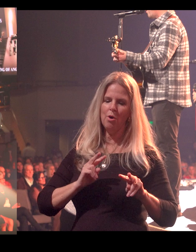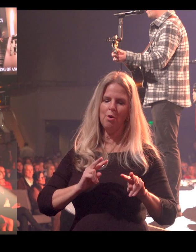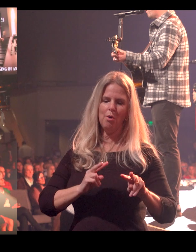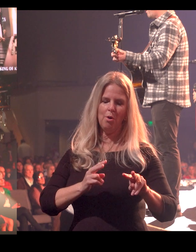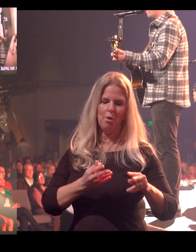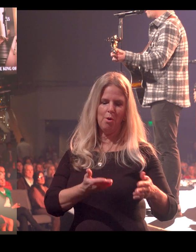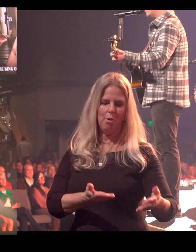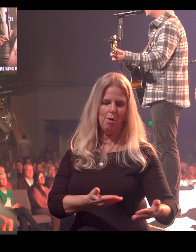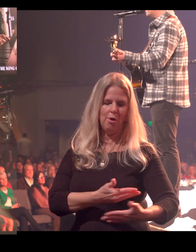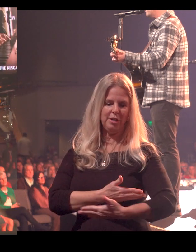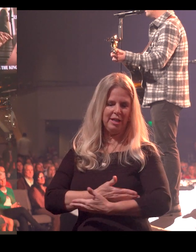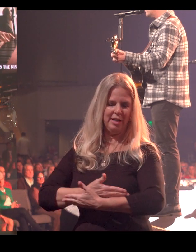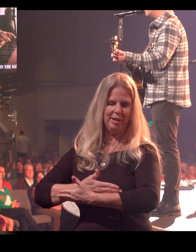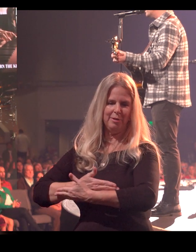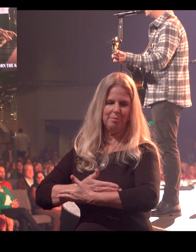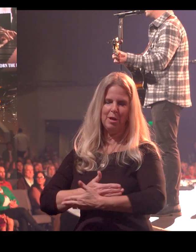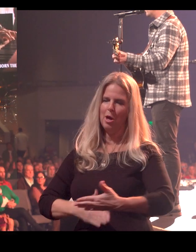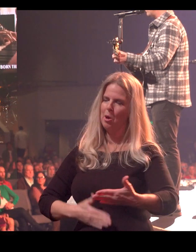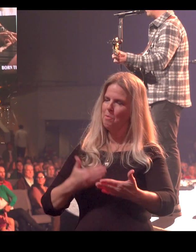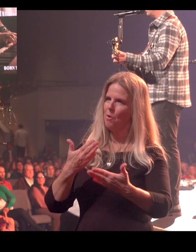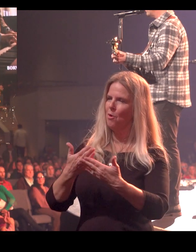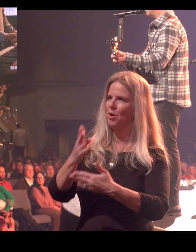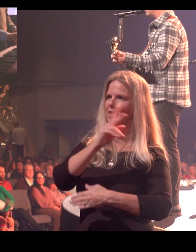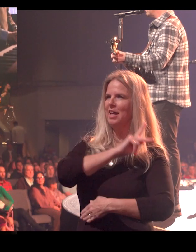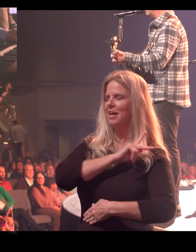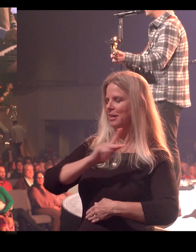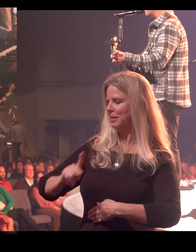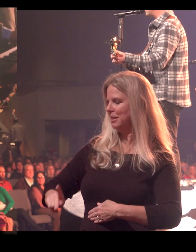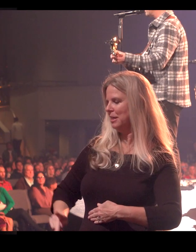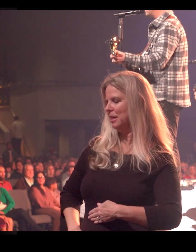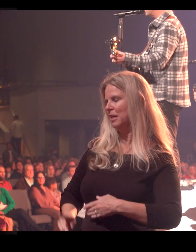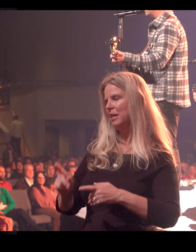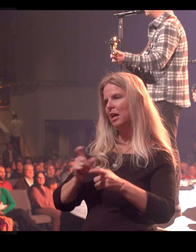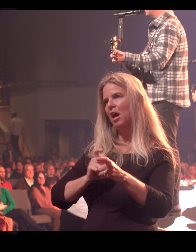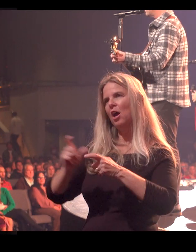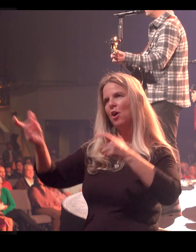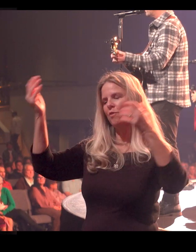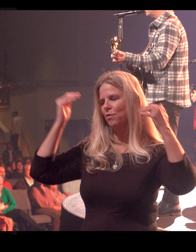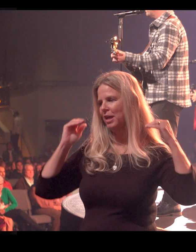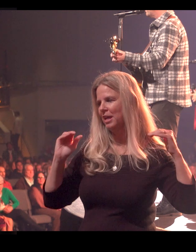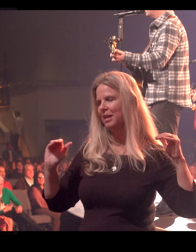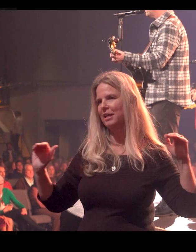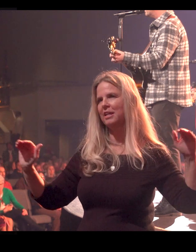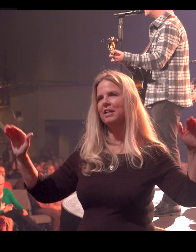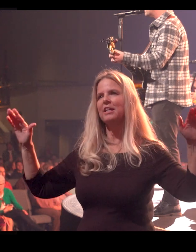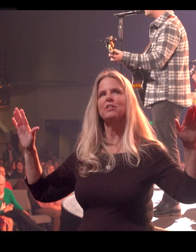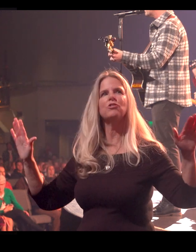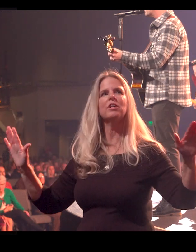Oh, come there.